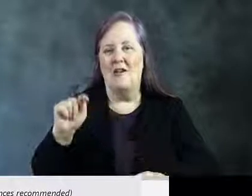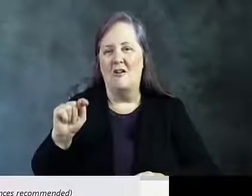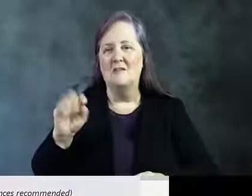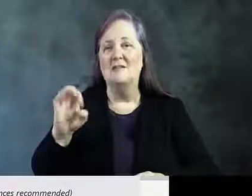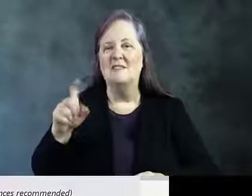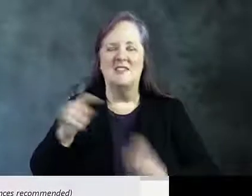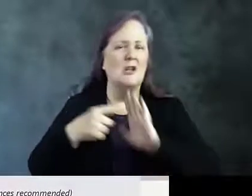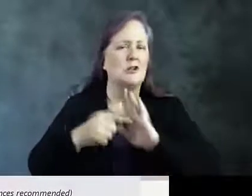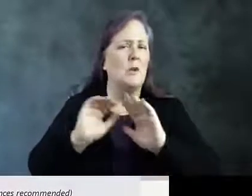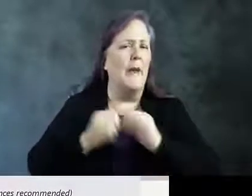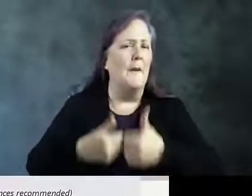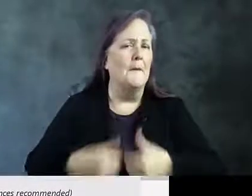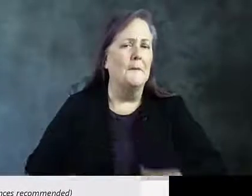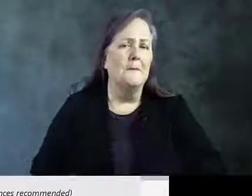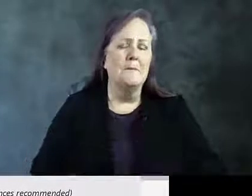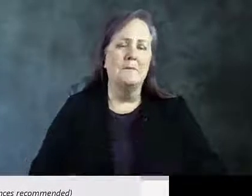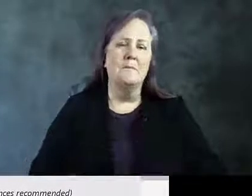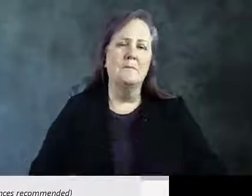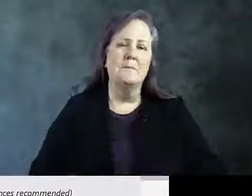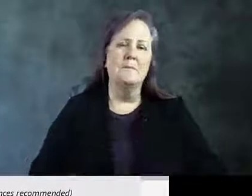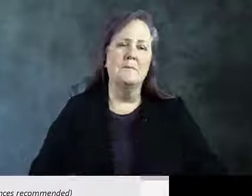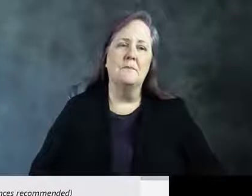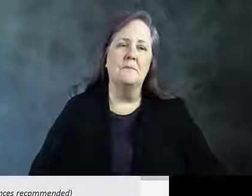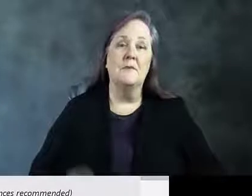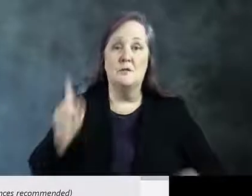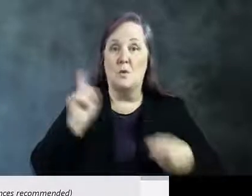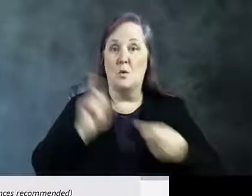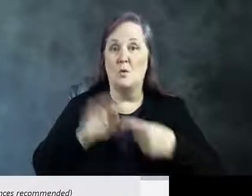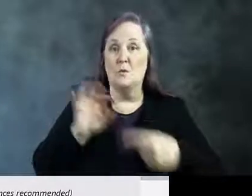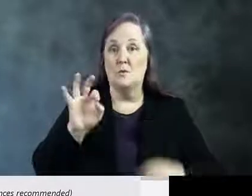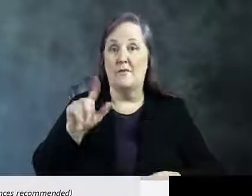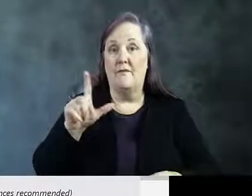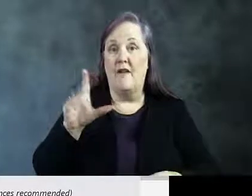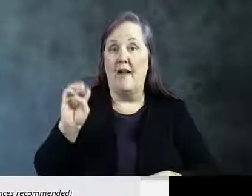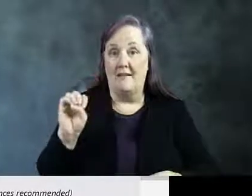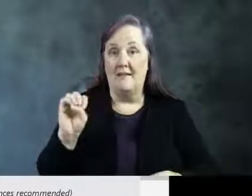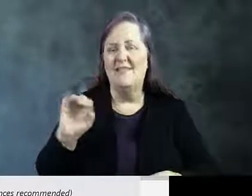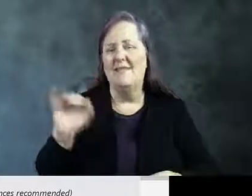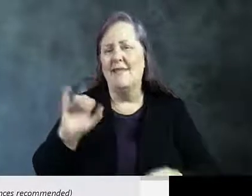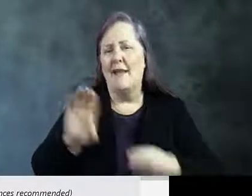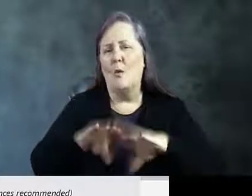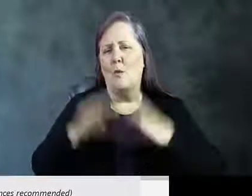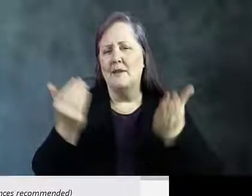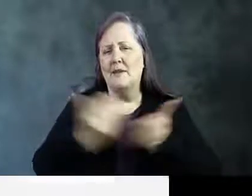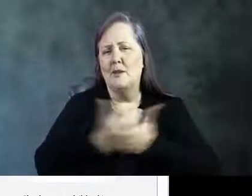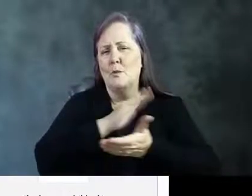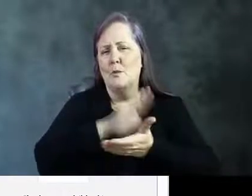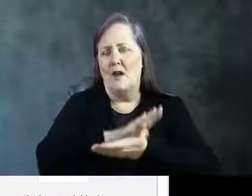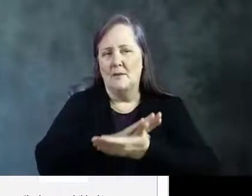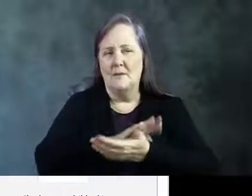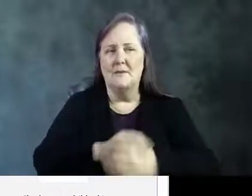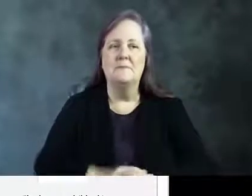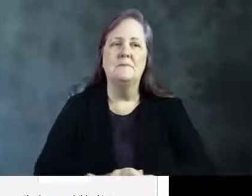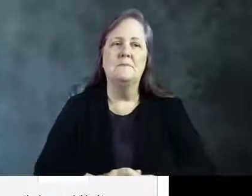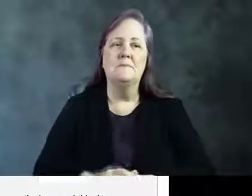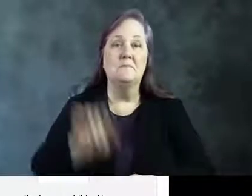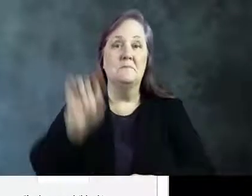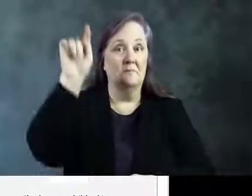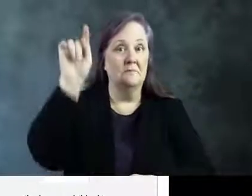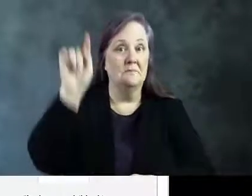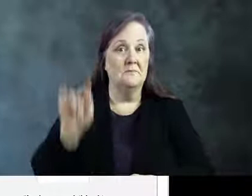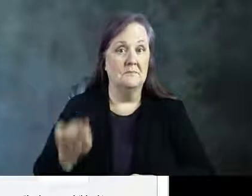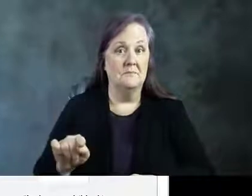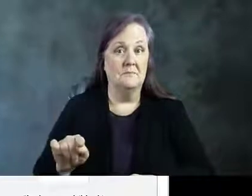to do that. So you're going to come to File, like you're opening a new Word document again, and then go to the